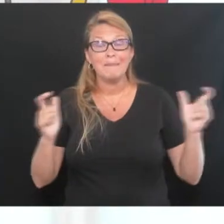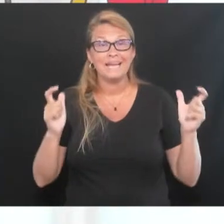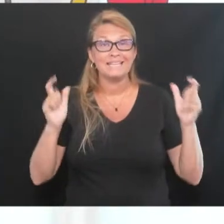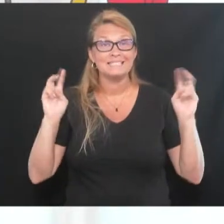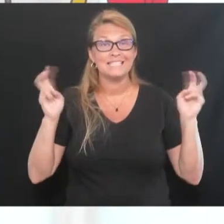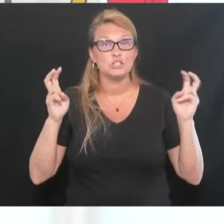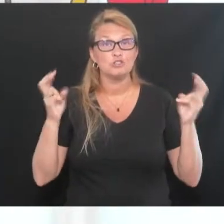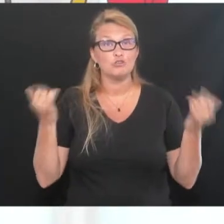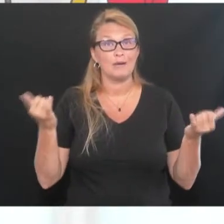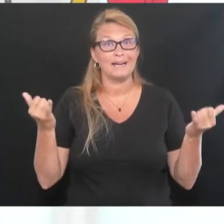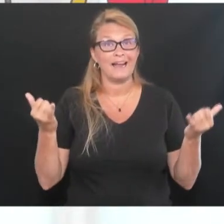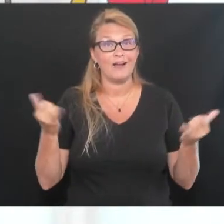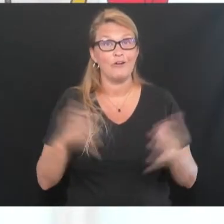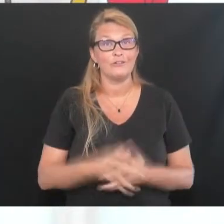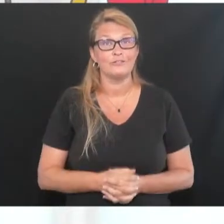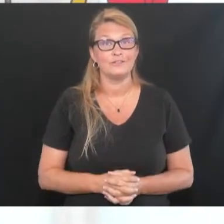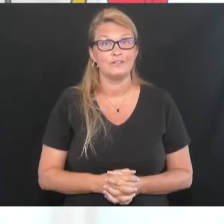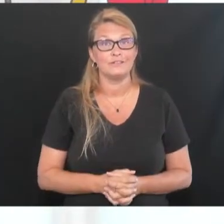Kenny, is just this.